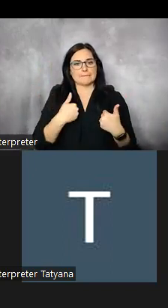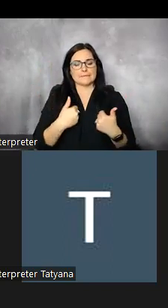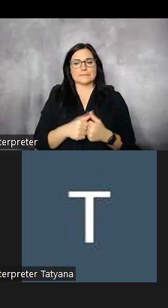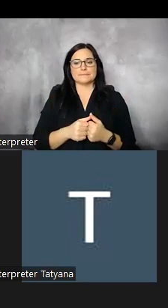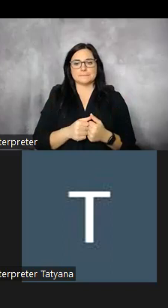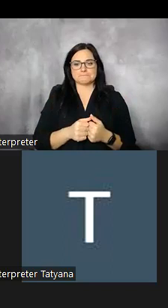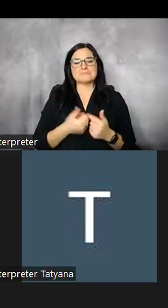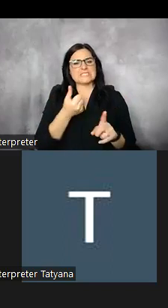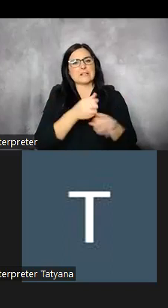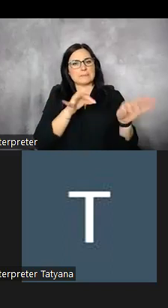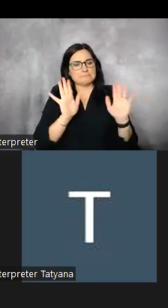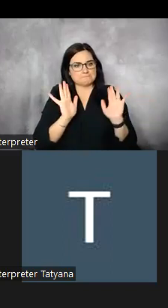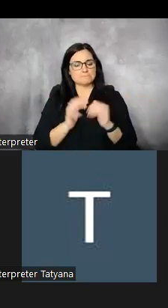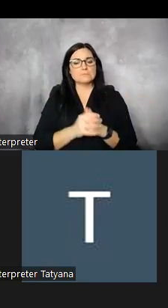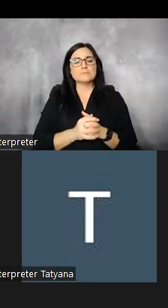self-explanatory.